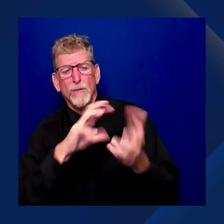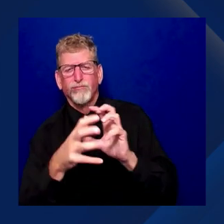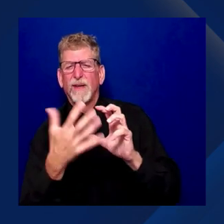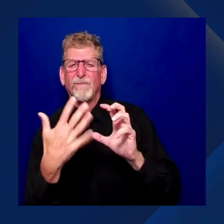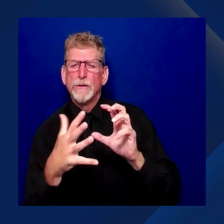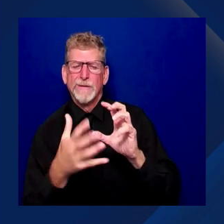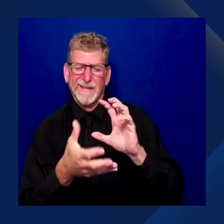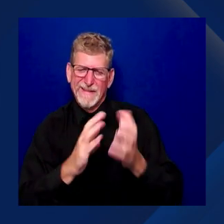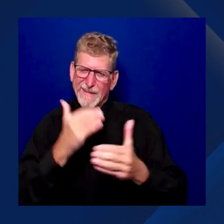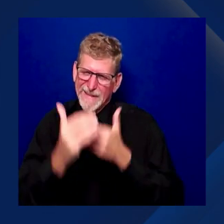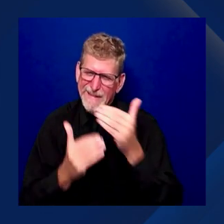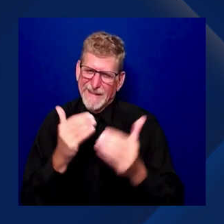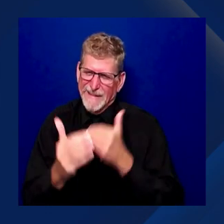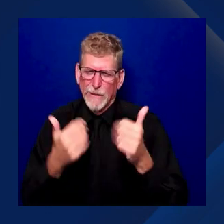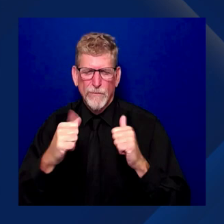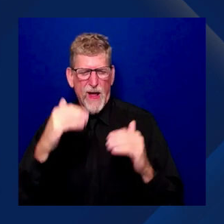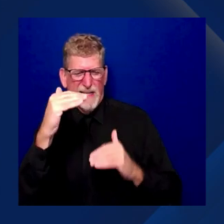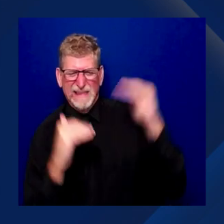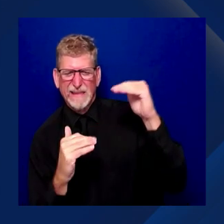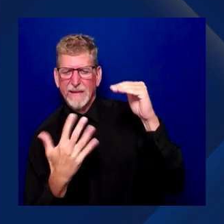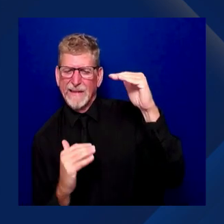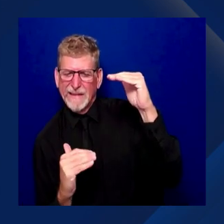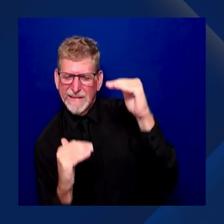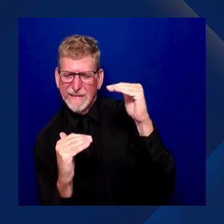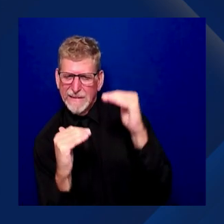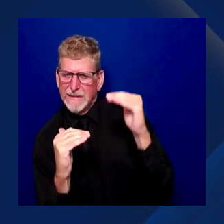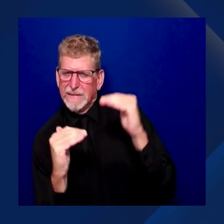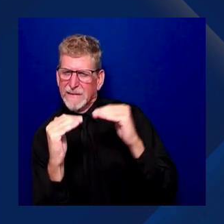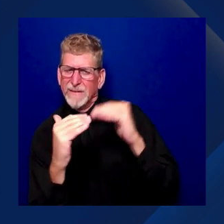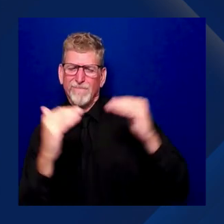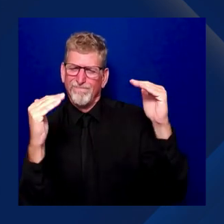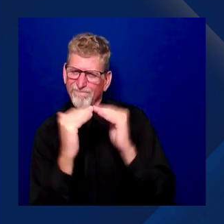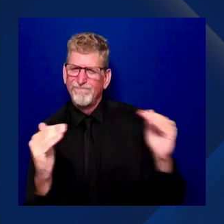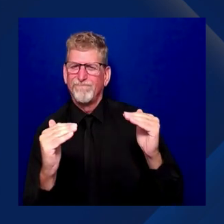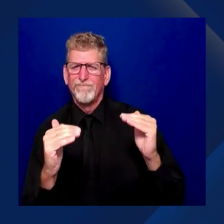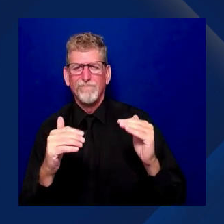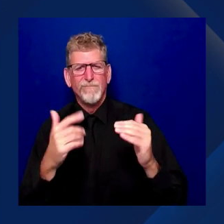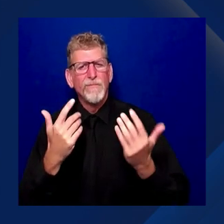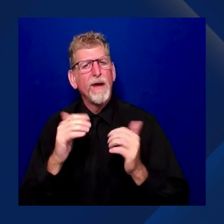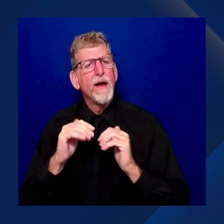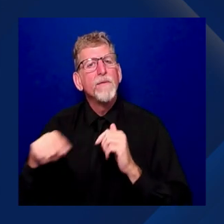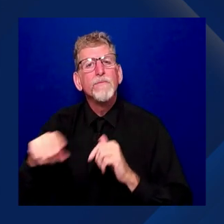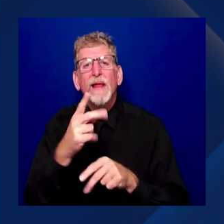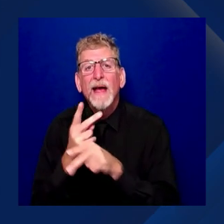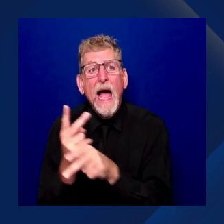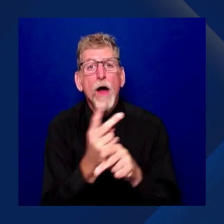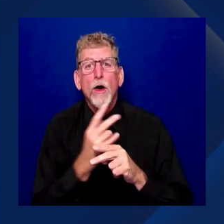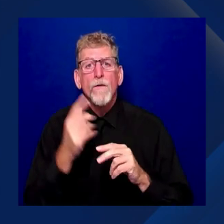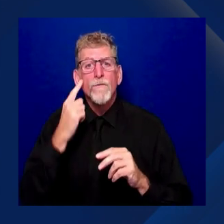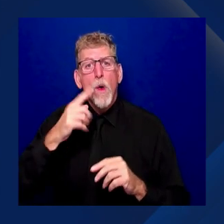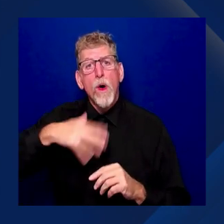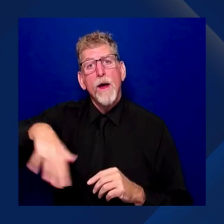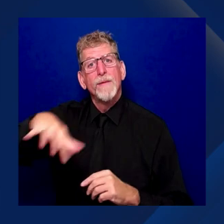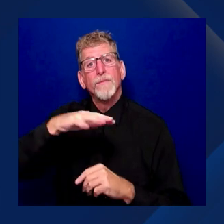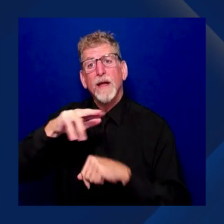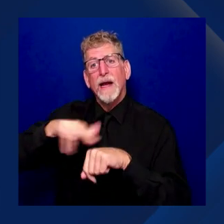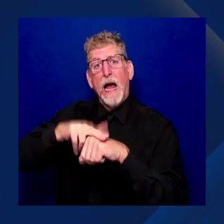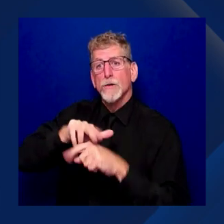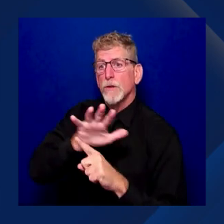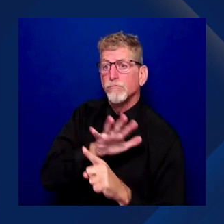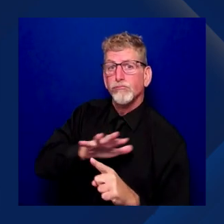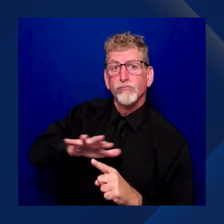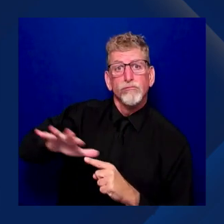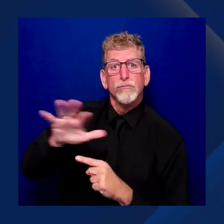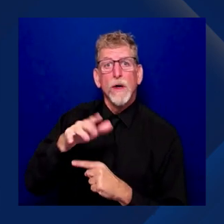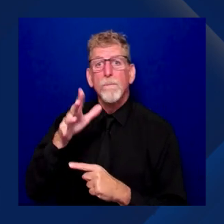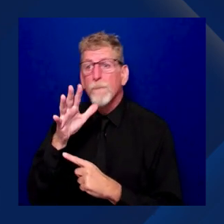take care of our nation's moms and birthing families, we need a maternity care system rooted in equity, transparency, and accountability